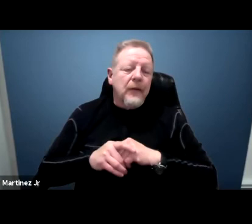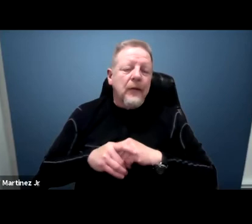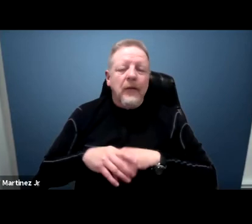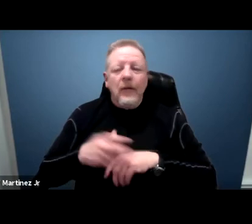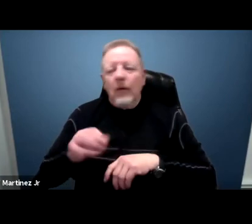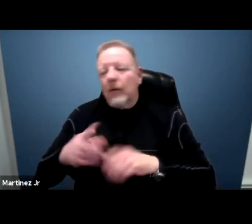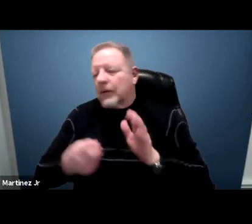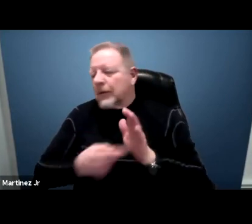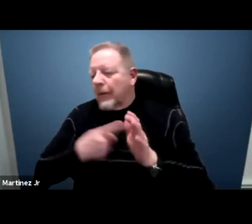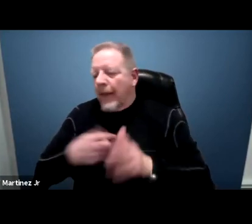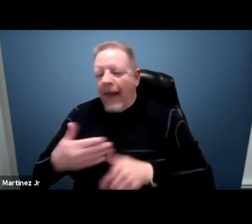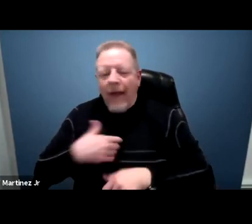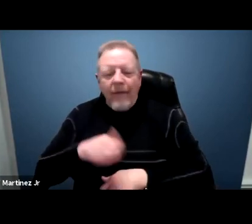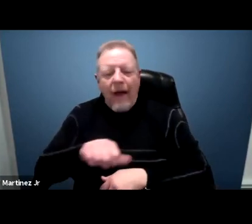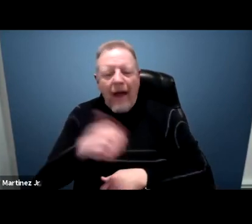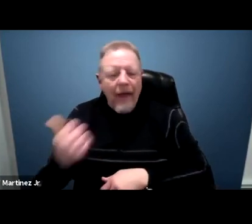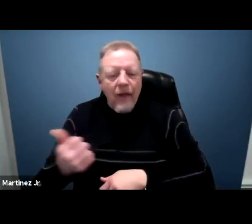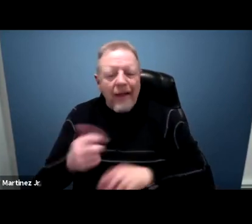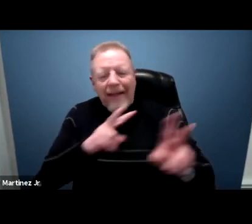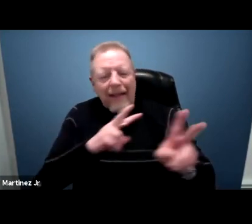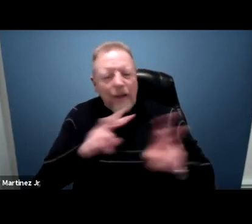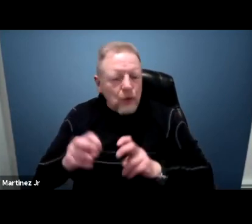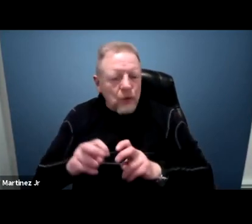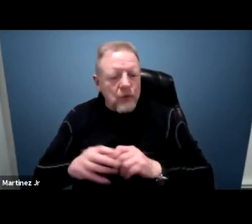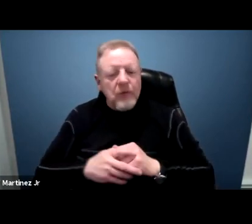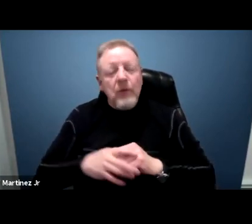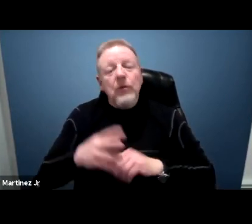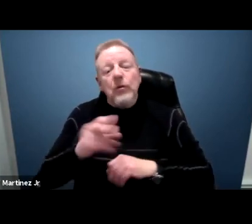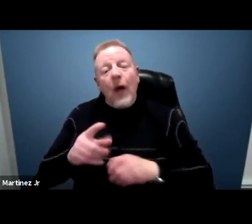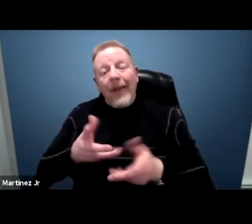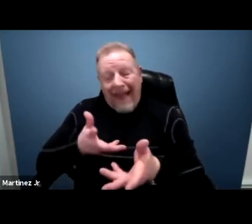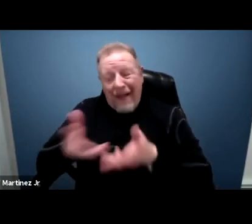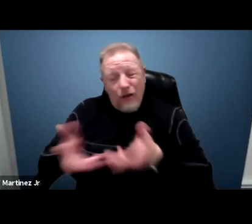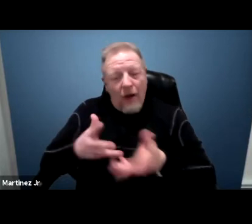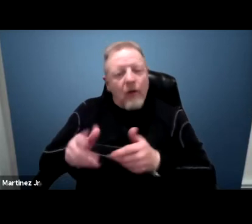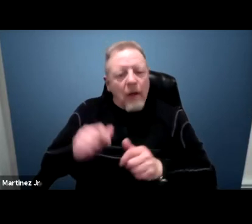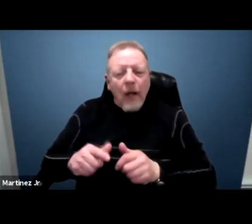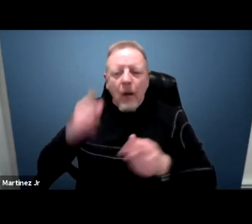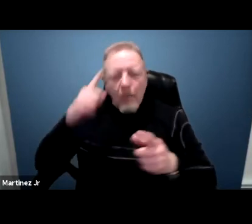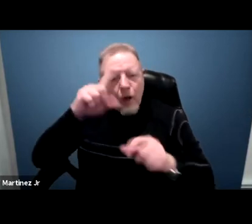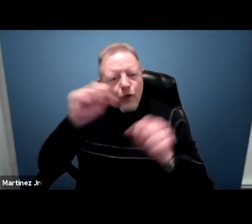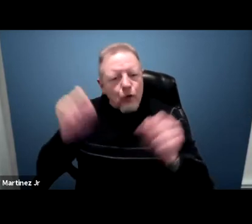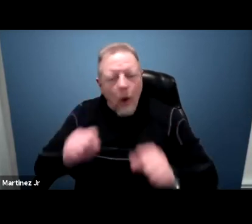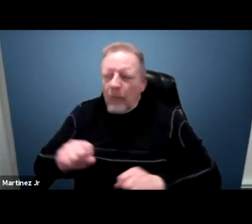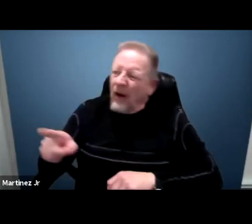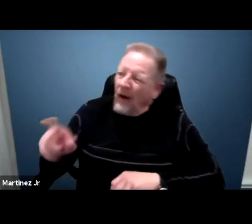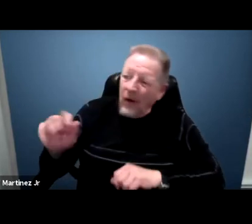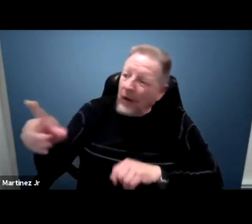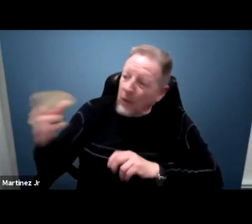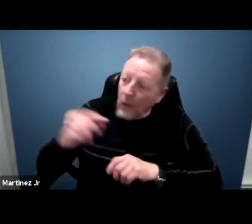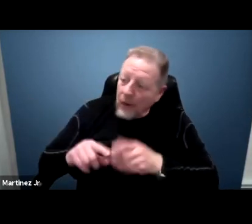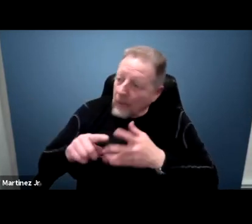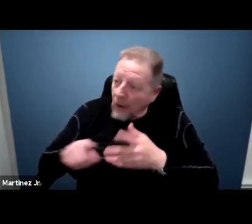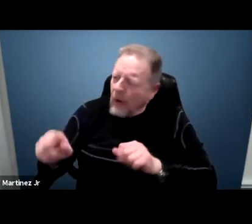or there's some other concerns, and having the interactive process helps to work those concerns